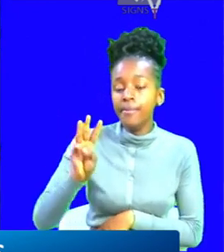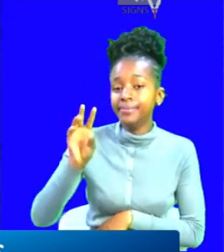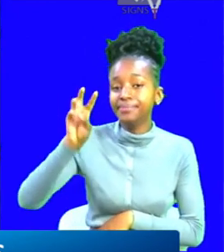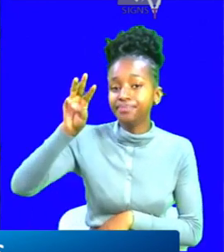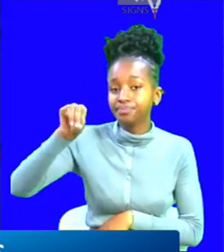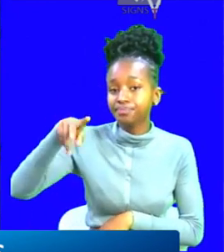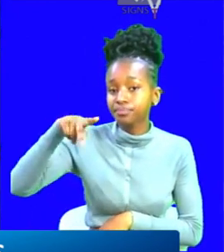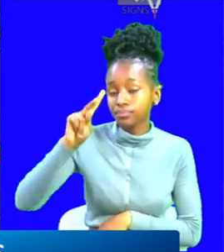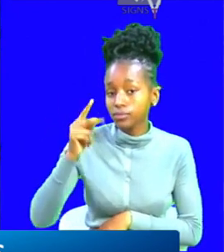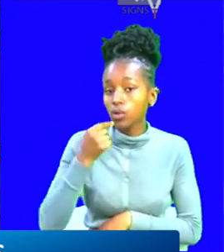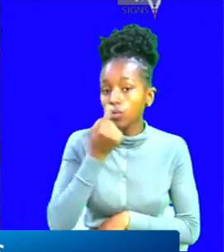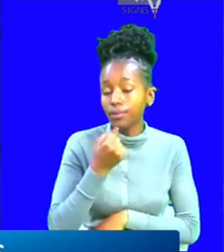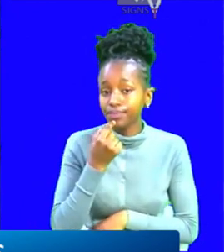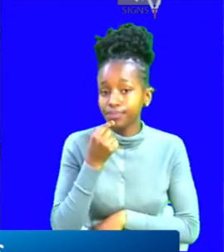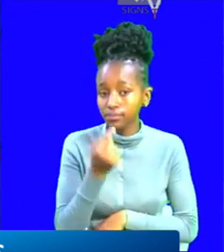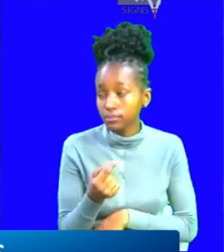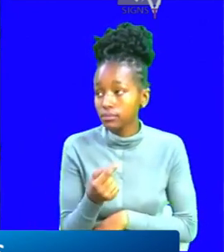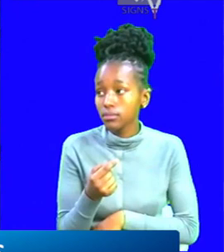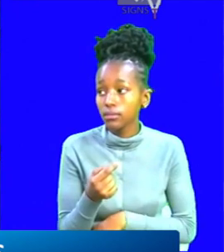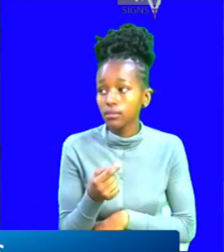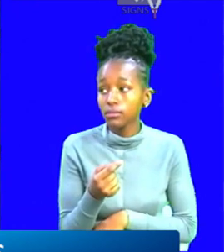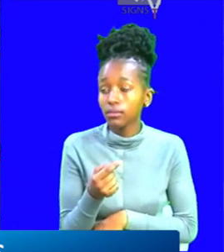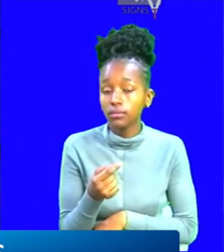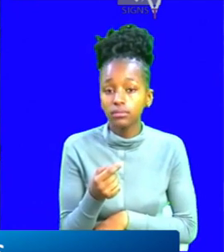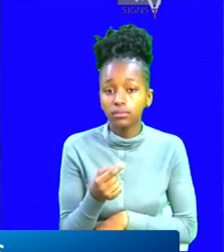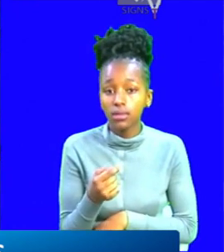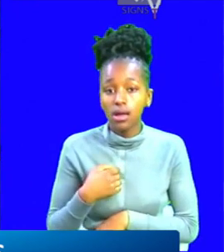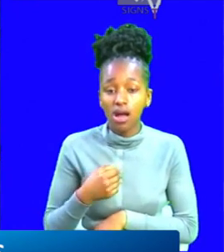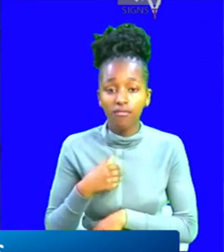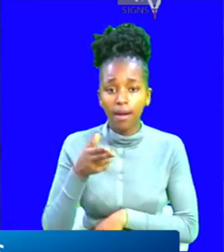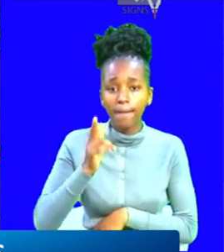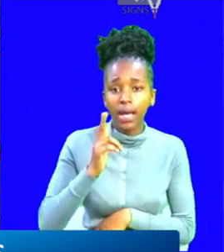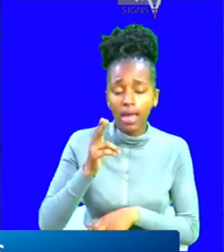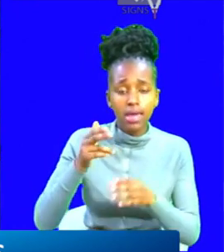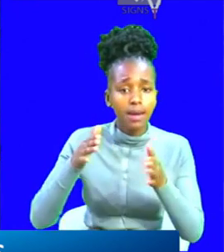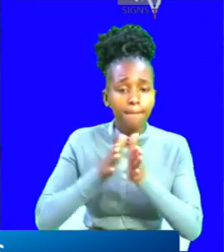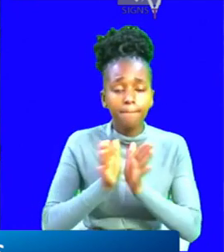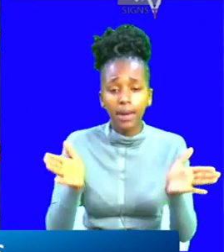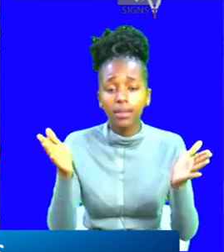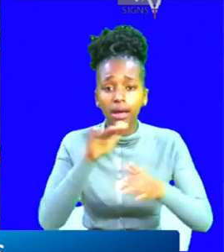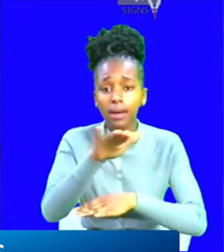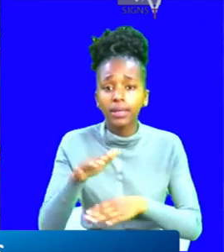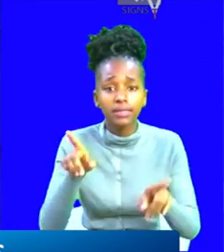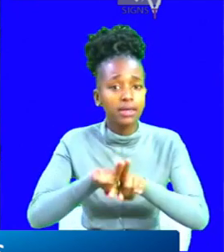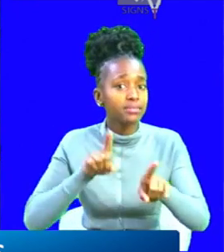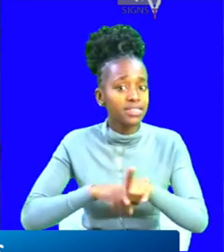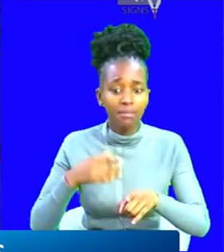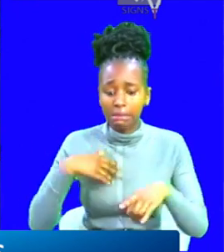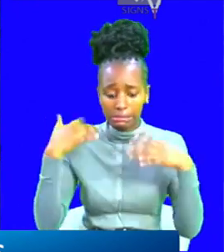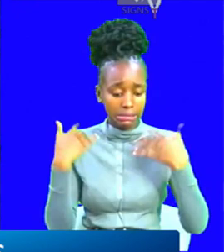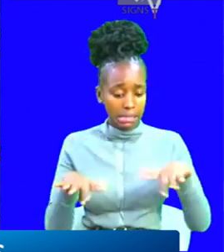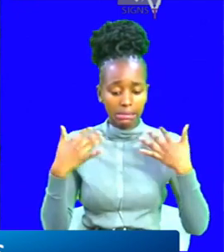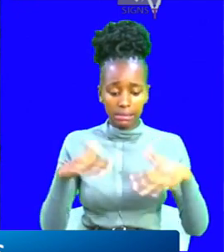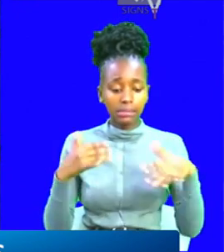Arama draws a gun in public, and drama ensued in Nakuru when Nakuru West Member